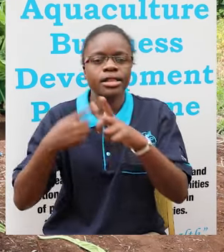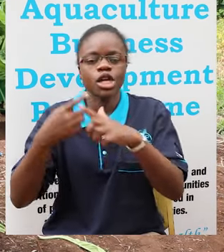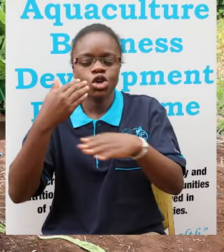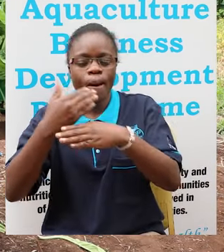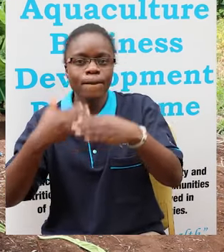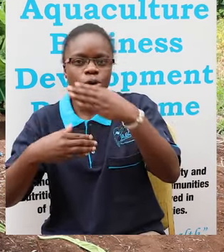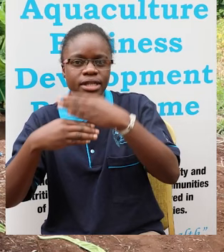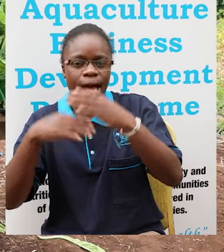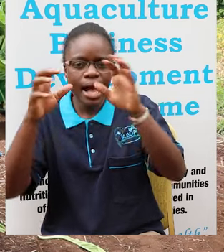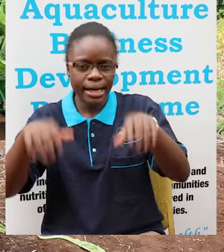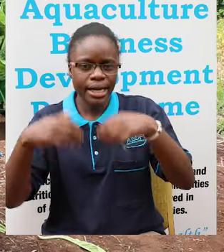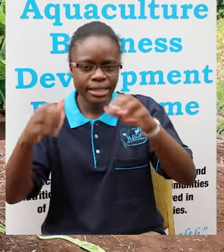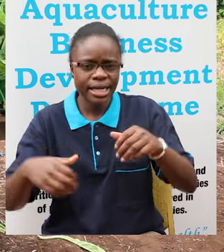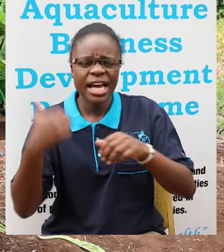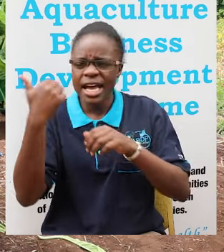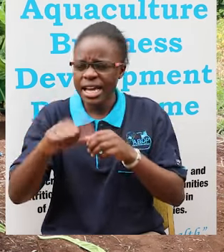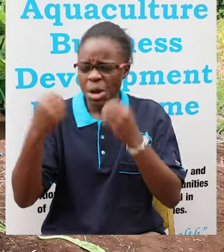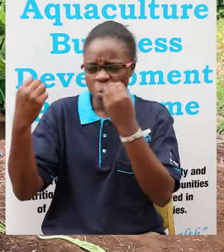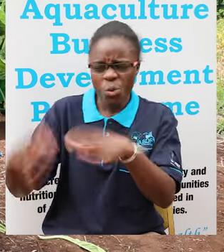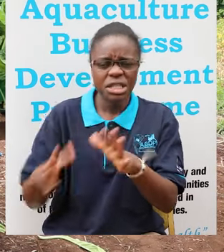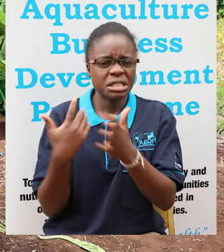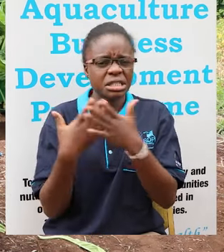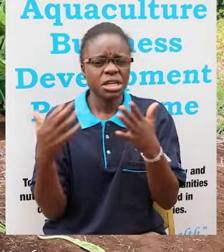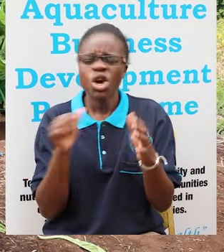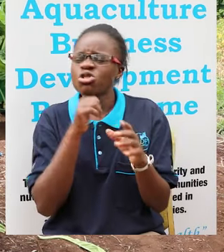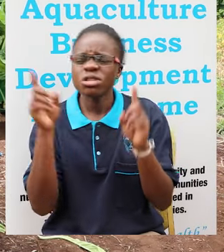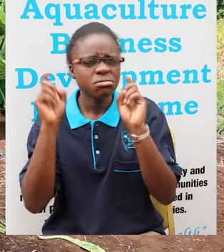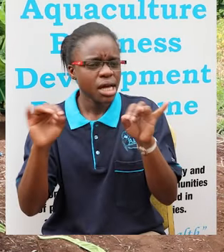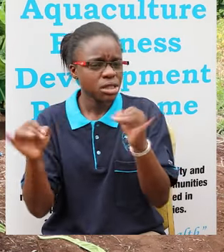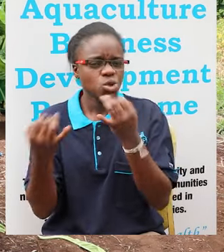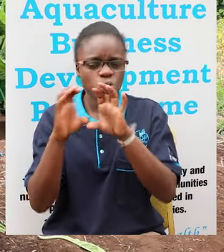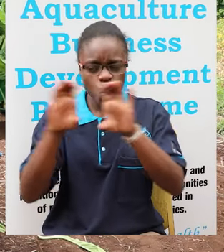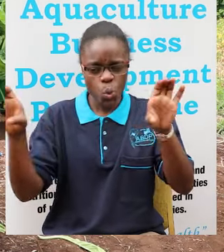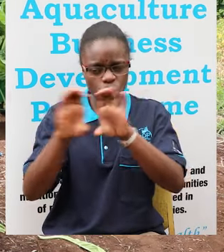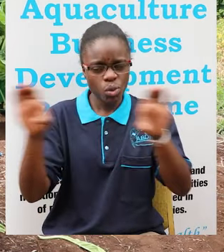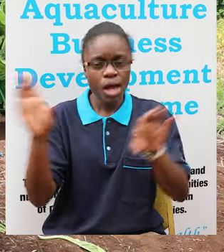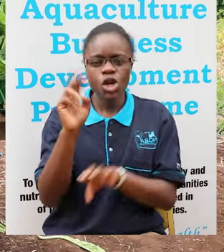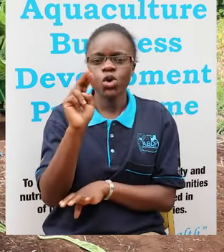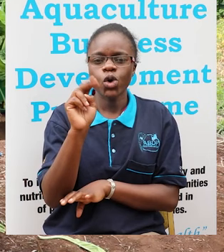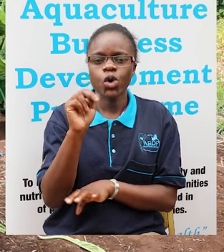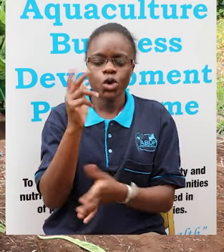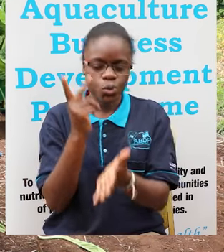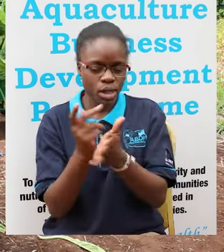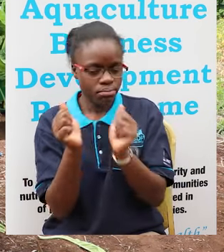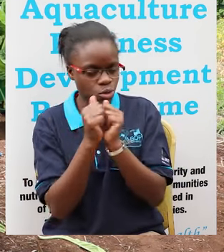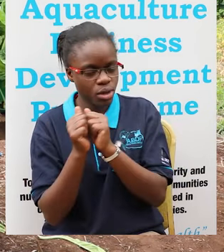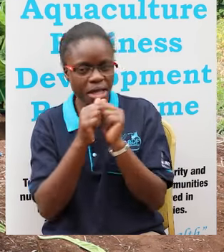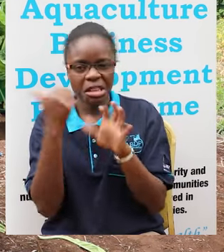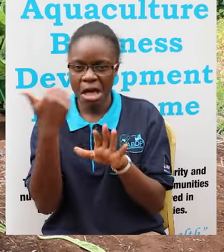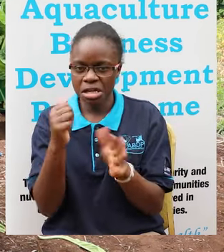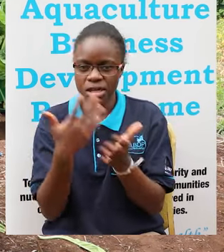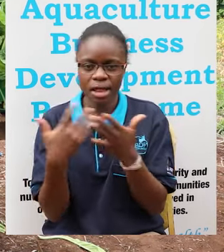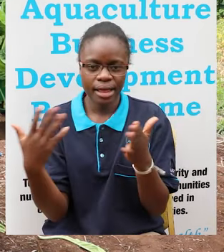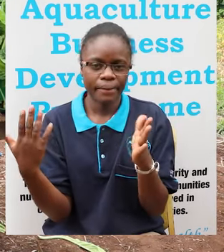you construct the star garden using waste material. It really doesn't have to be new timber. You can use waste materials, put them into